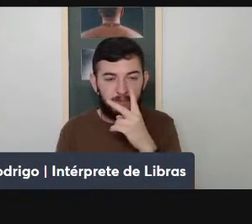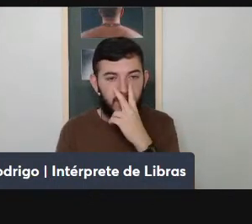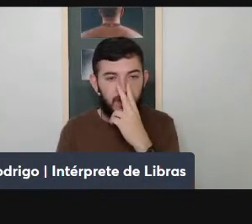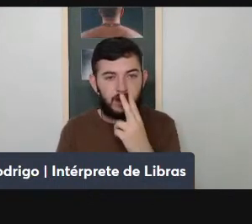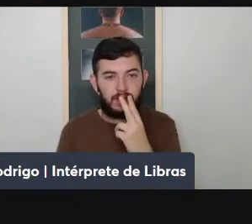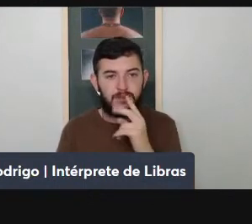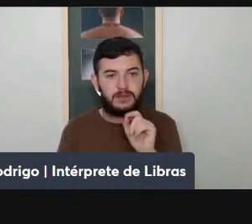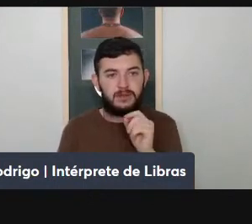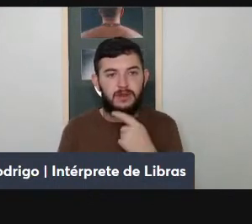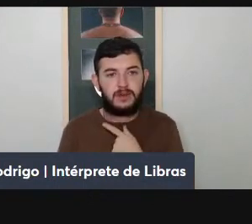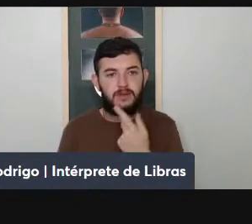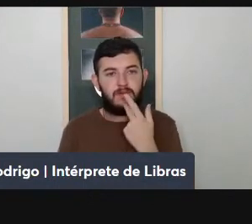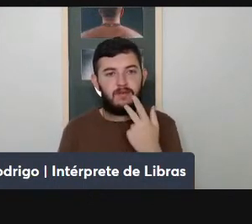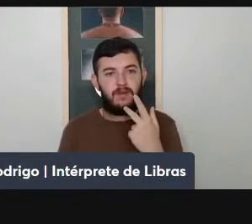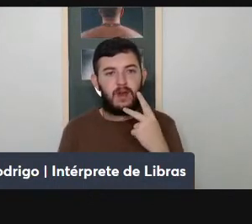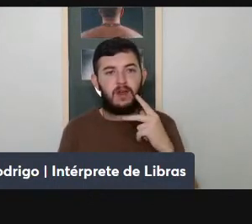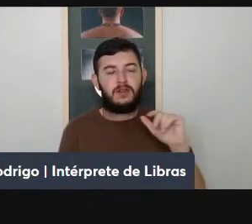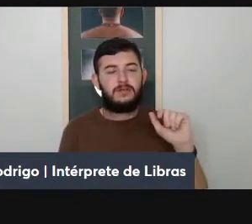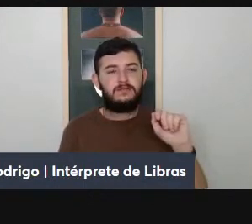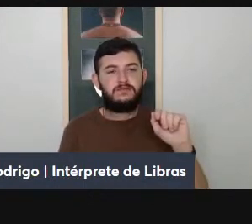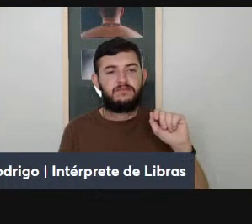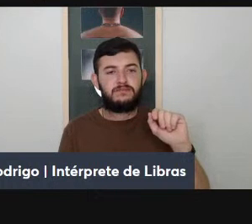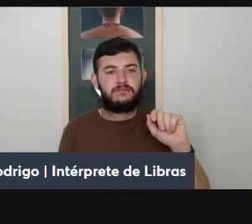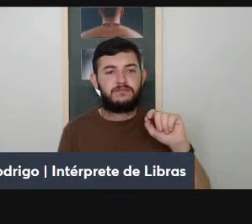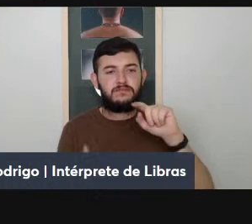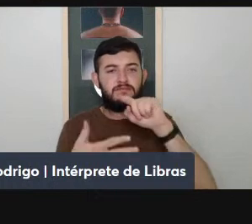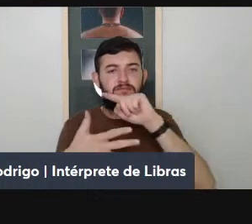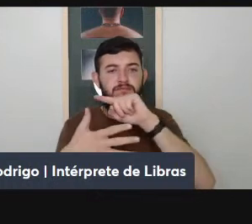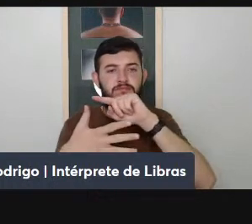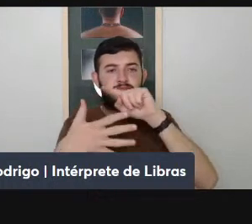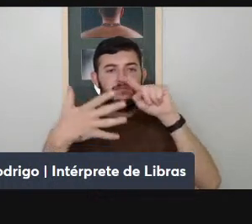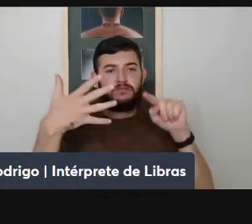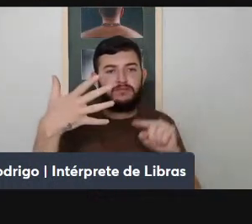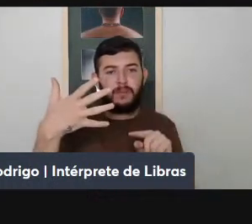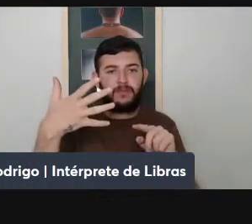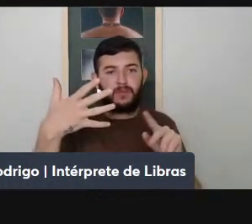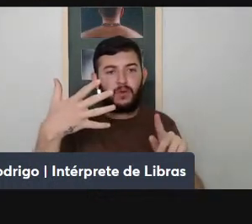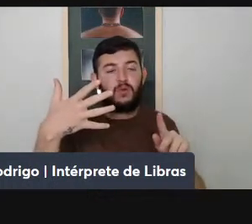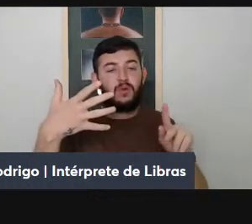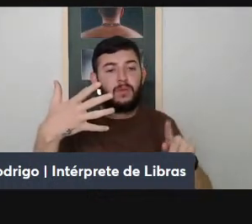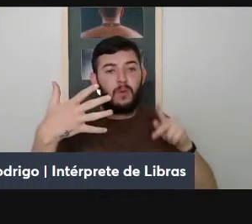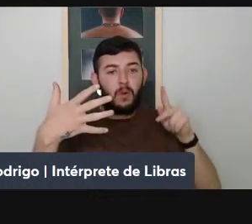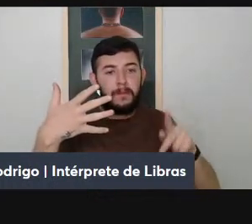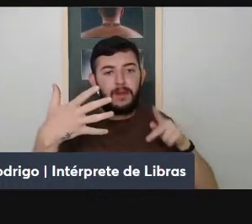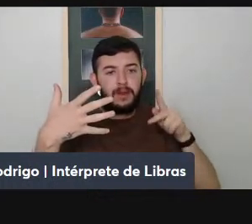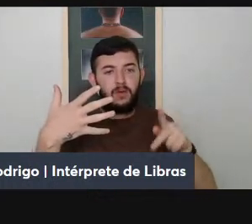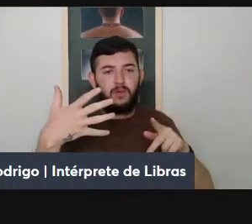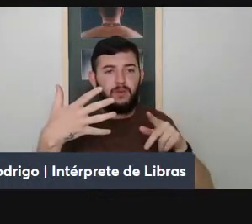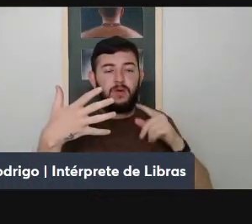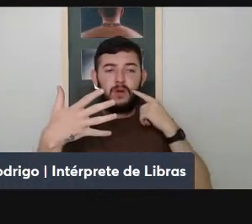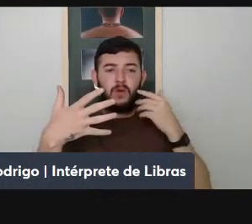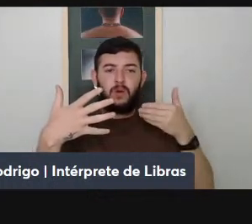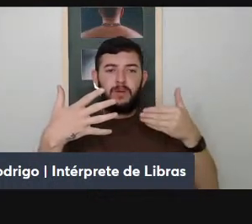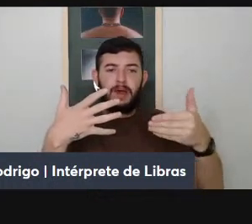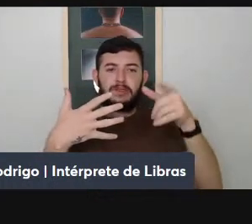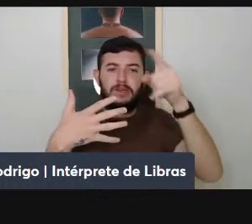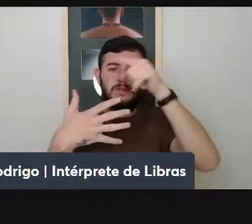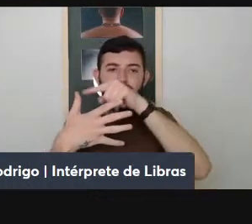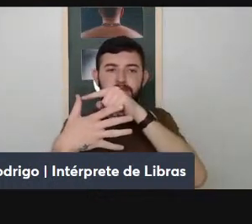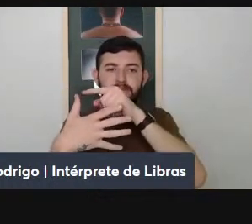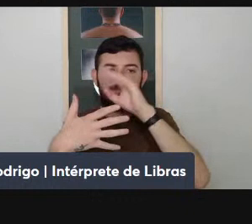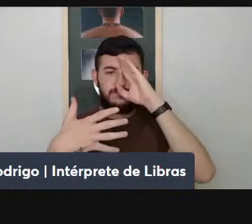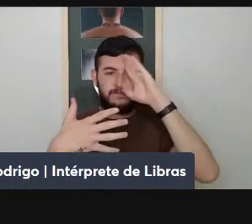para baixo, para o seu público, o risco de ser aparentemente condescendente ou de